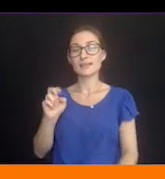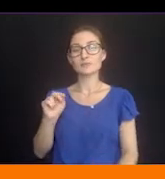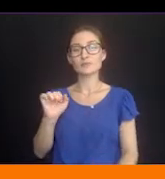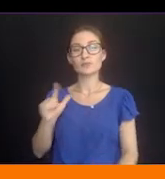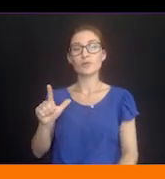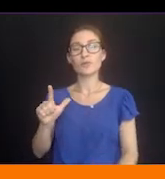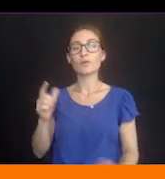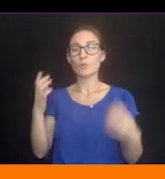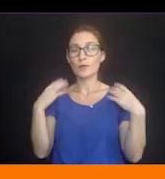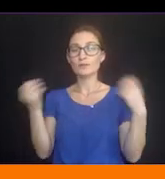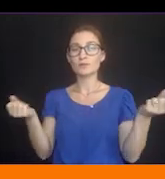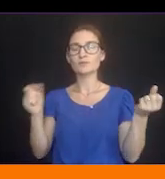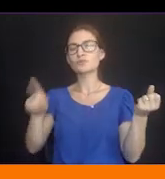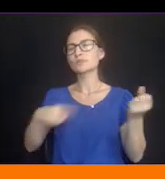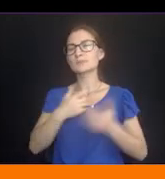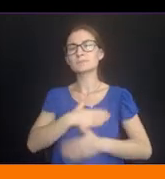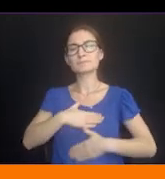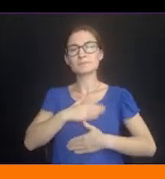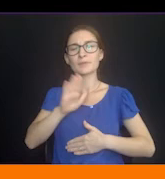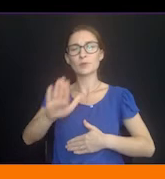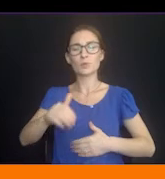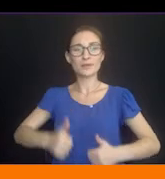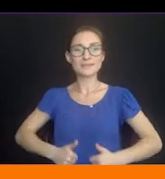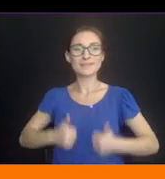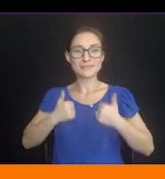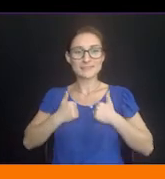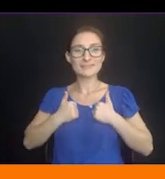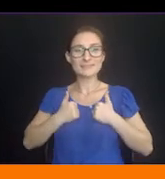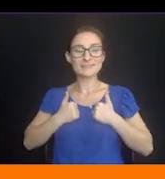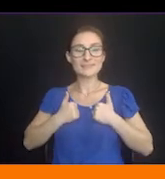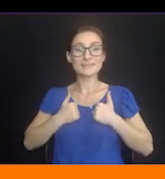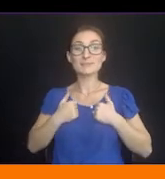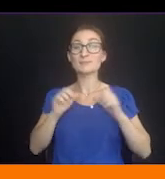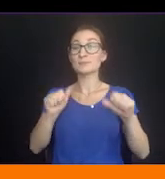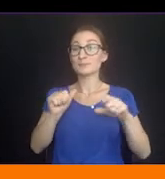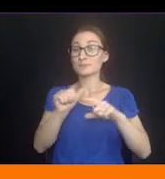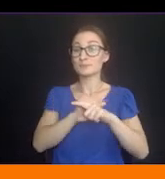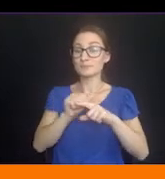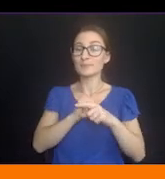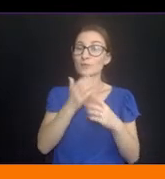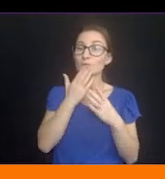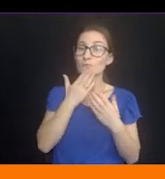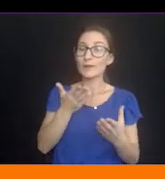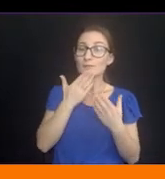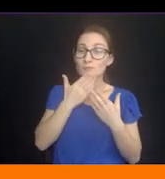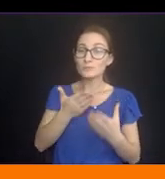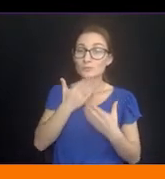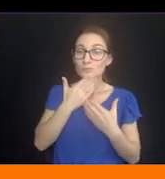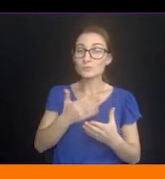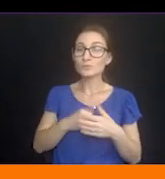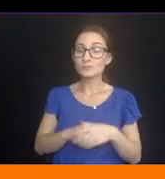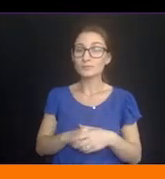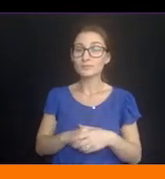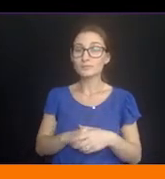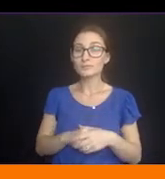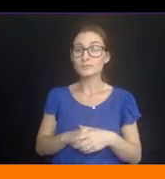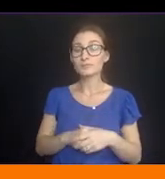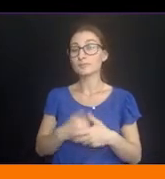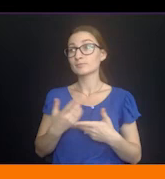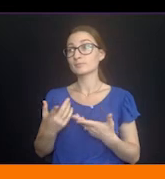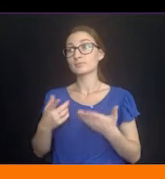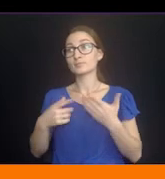of existential wellness, just things that have you appreciate your existence. So even in just a normal secular